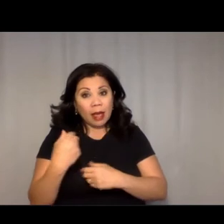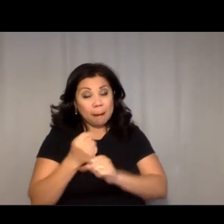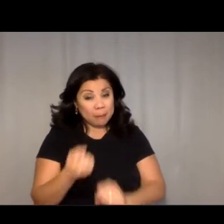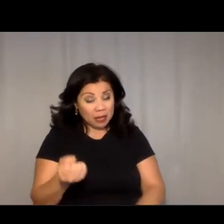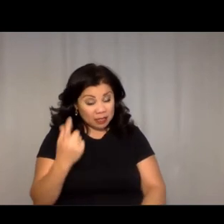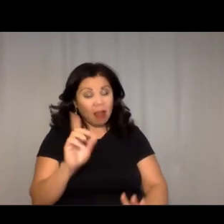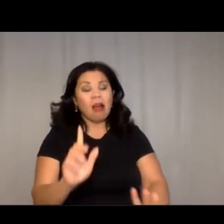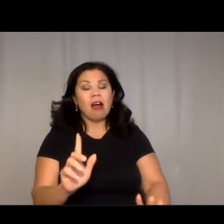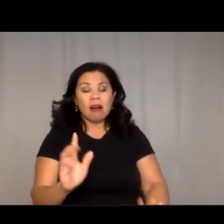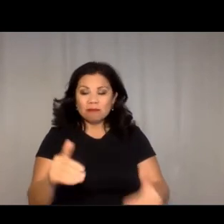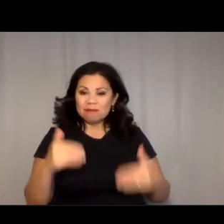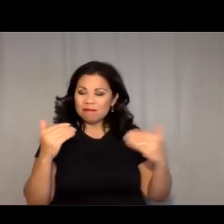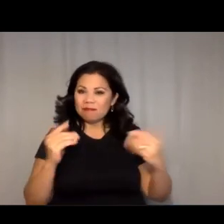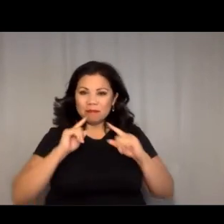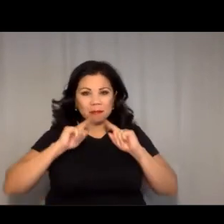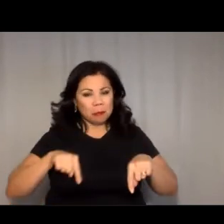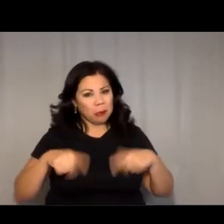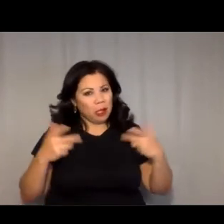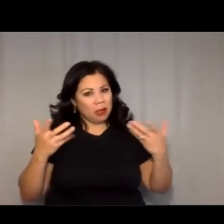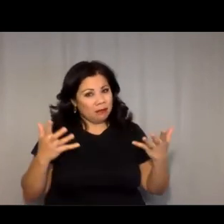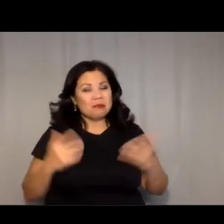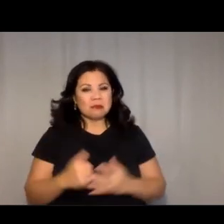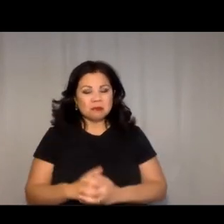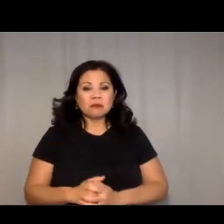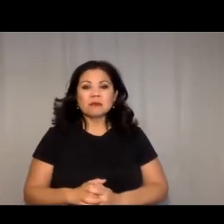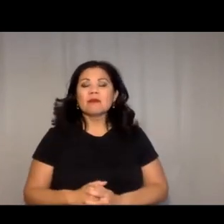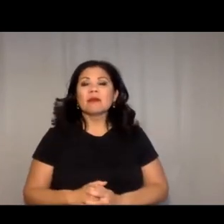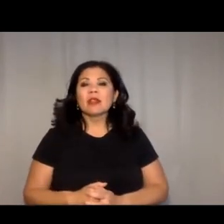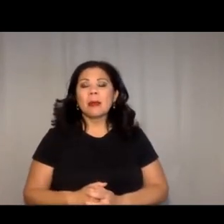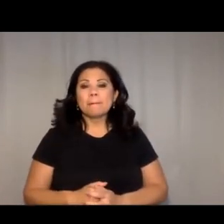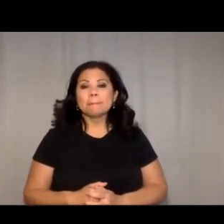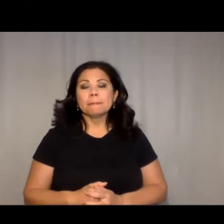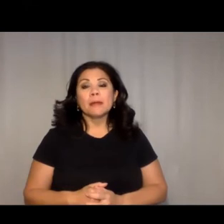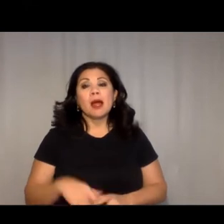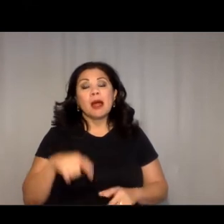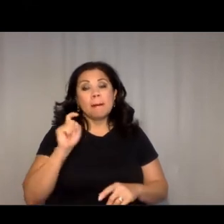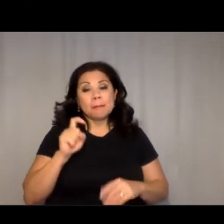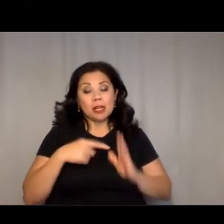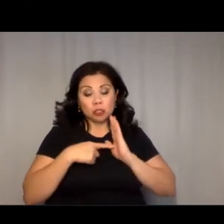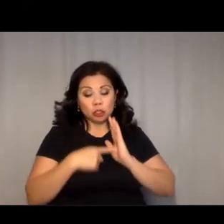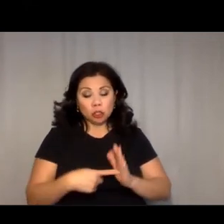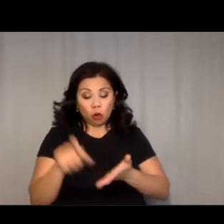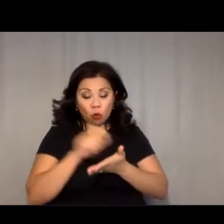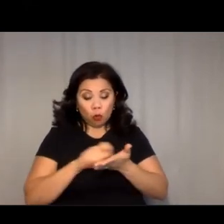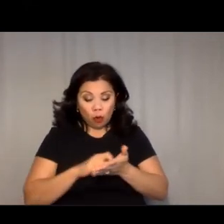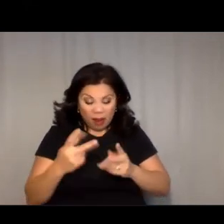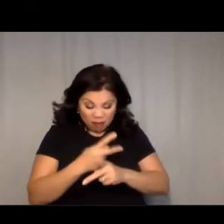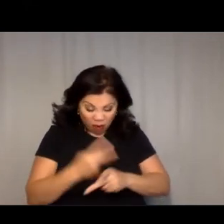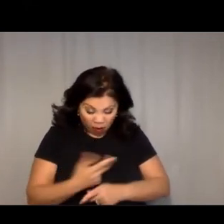then there you go. You have an answer, right? As long as you show your work and it makes perfect math